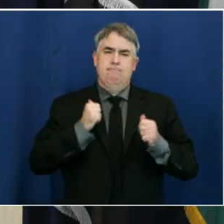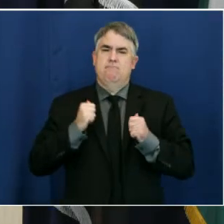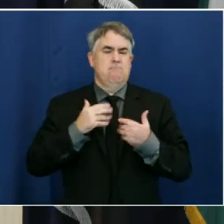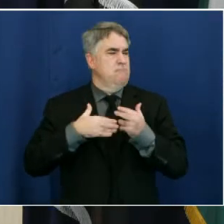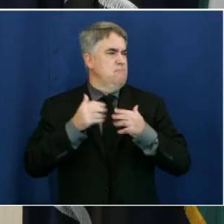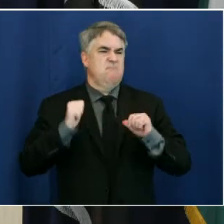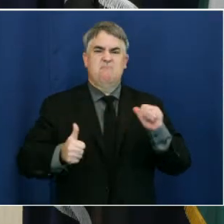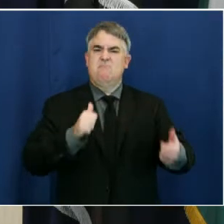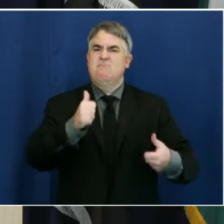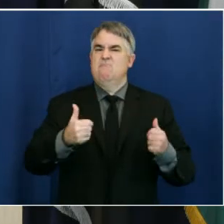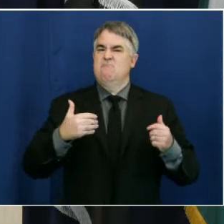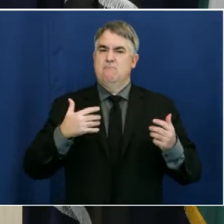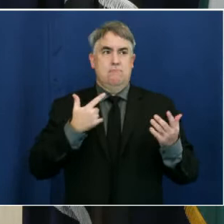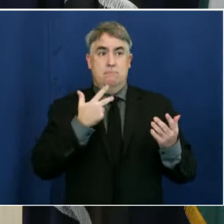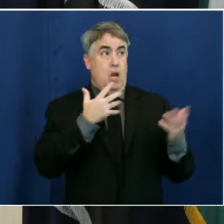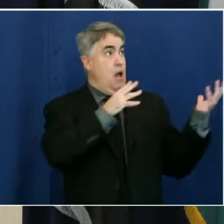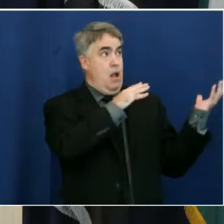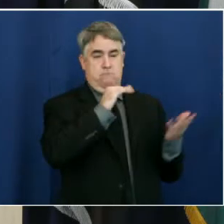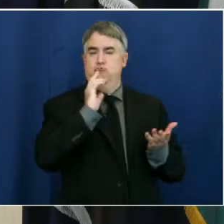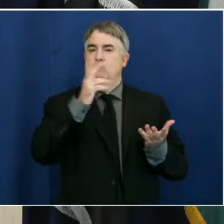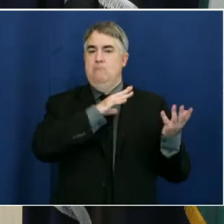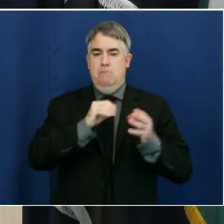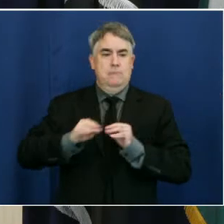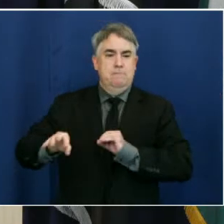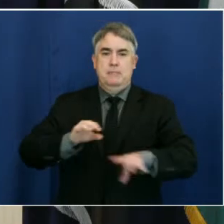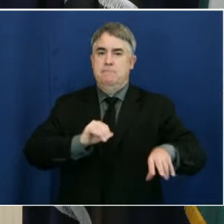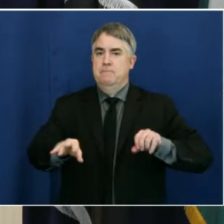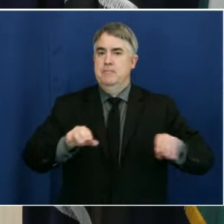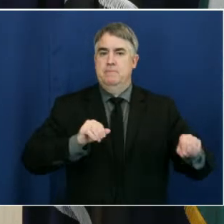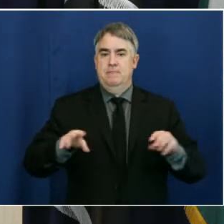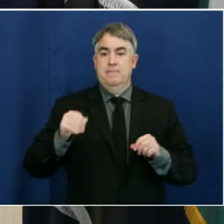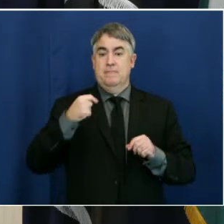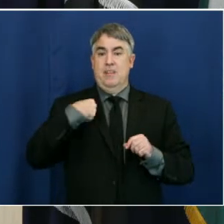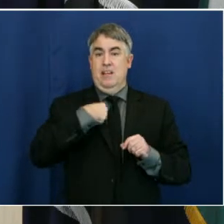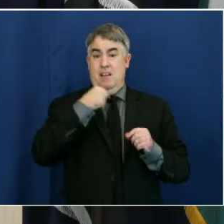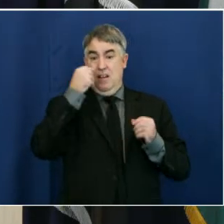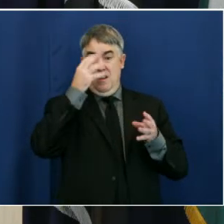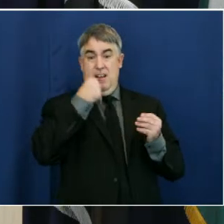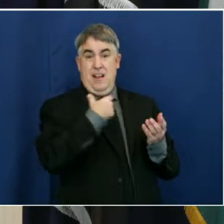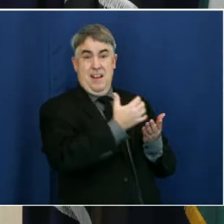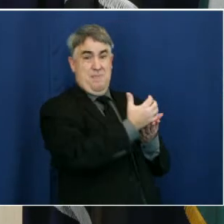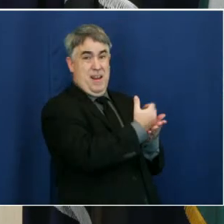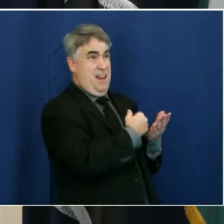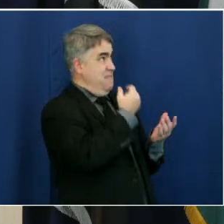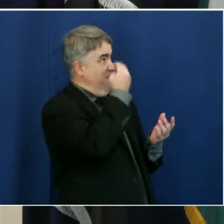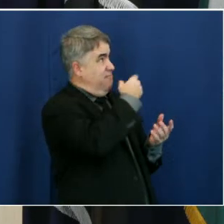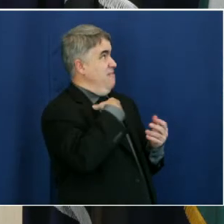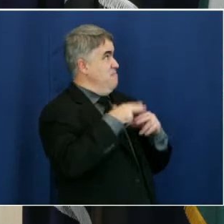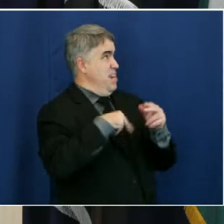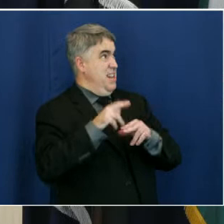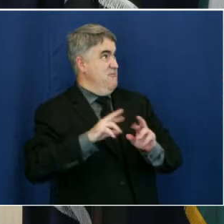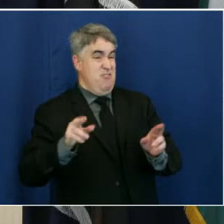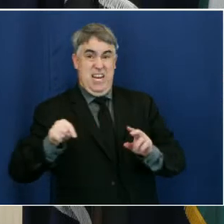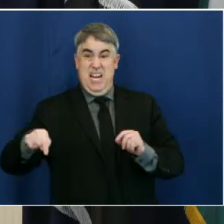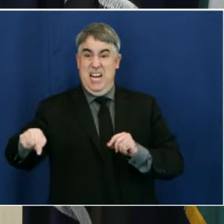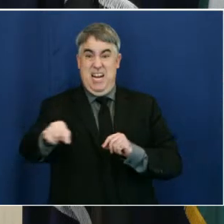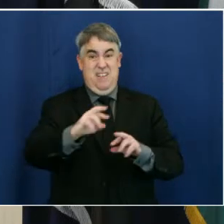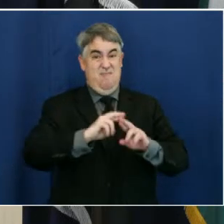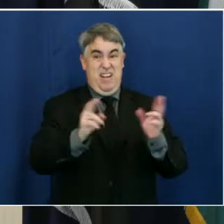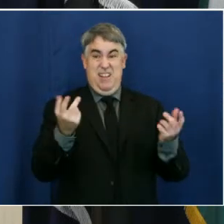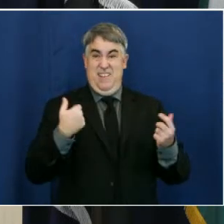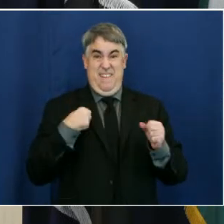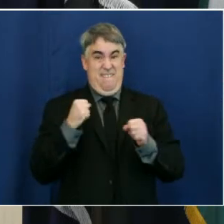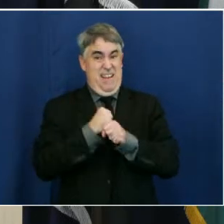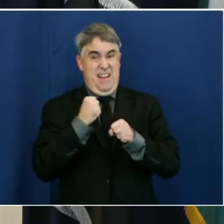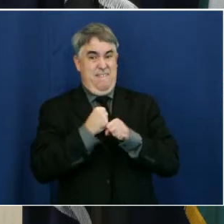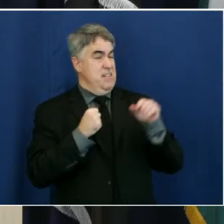We're very aggressive in conveying. We are building out tremendous infrastructure to be able to get these, and we're fighting for every